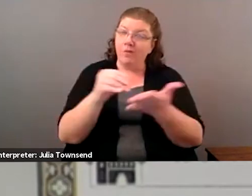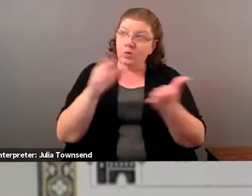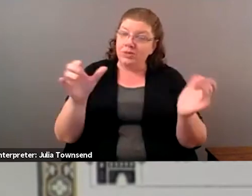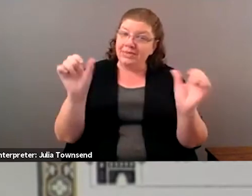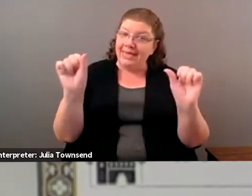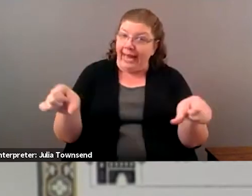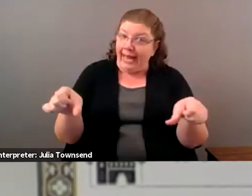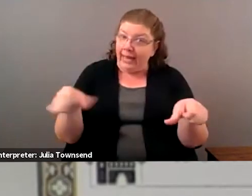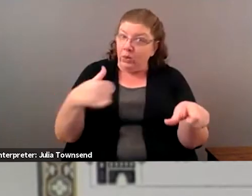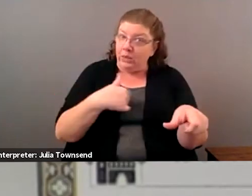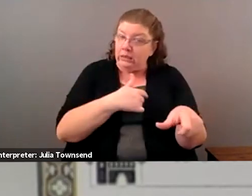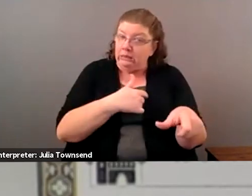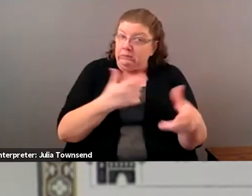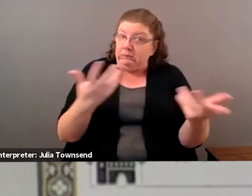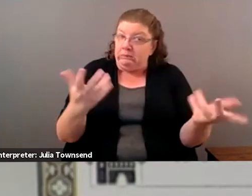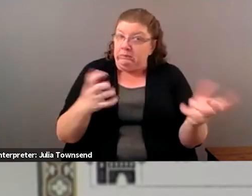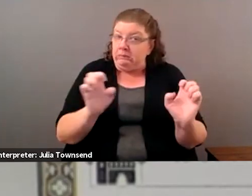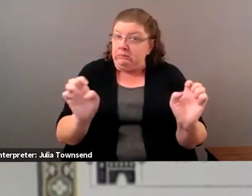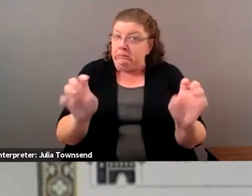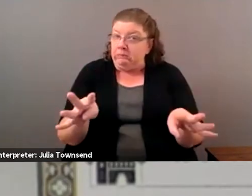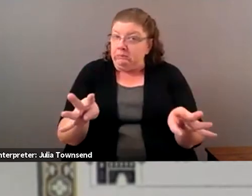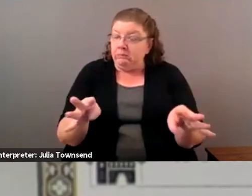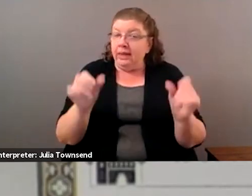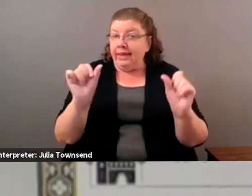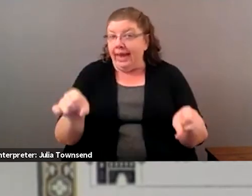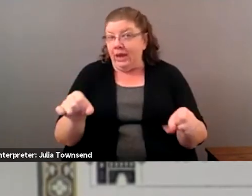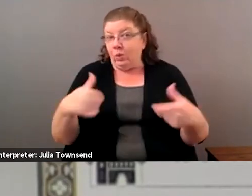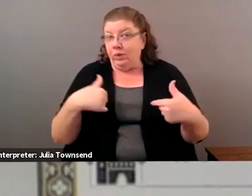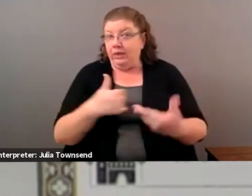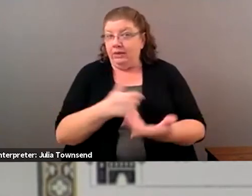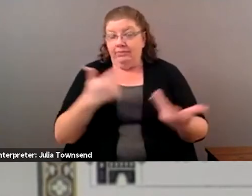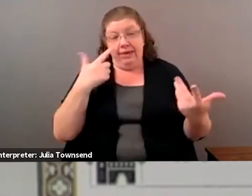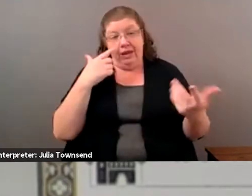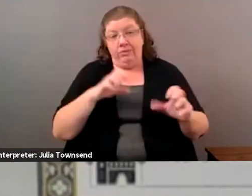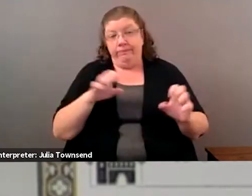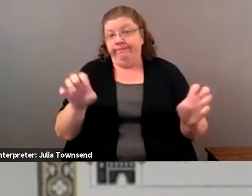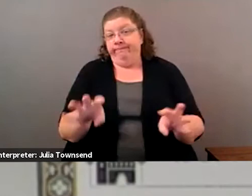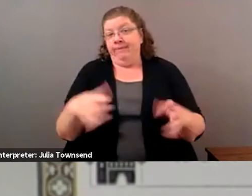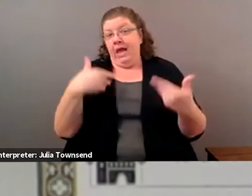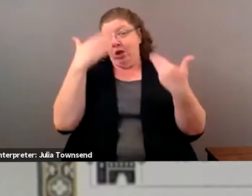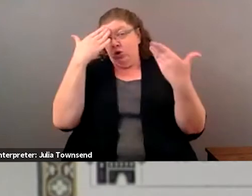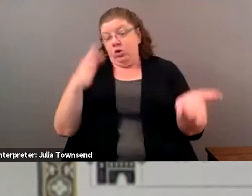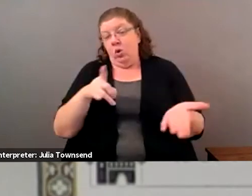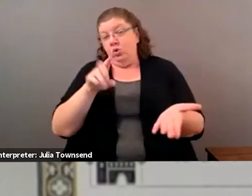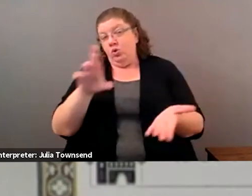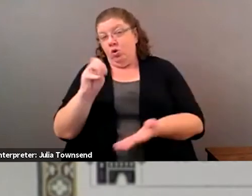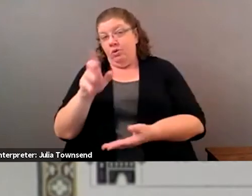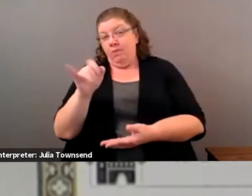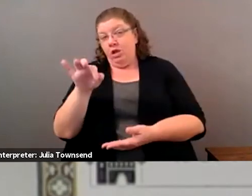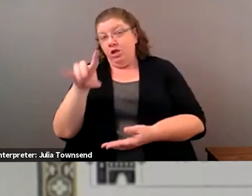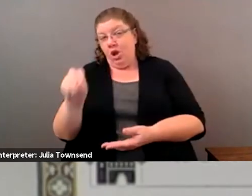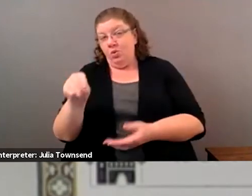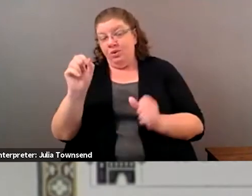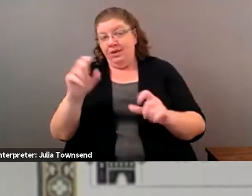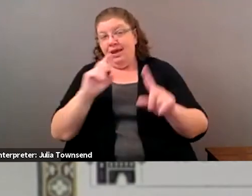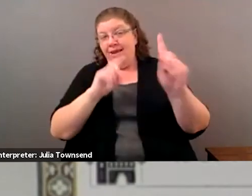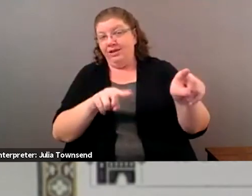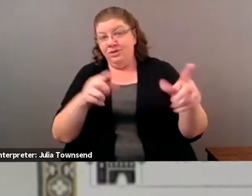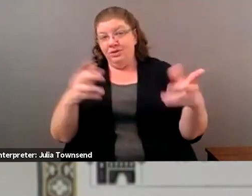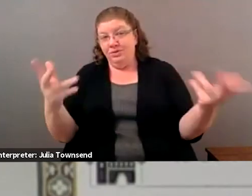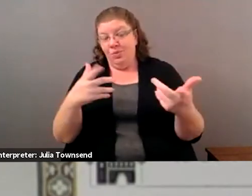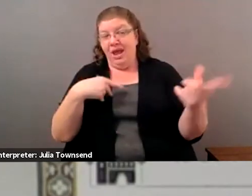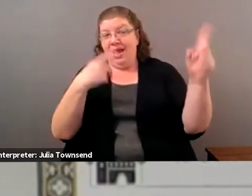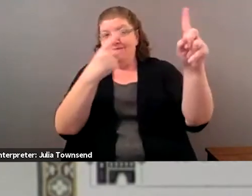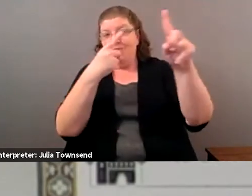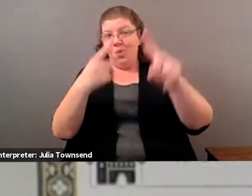there at some point? So I don't know, Dr. Maldonado, if that's something you want to answer. I mean, we have goals to do